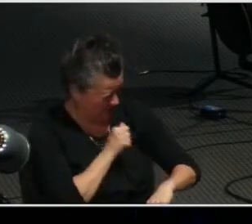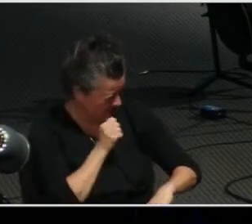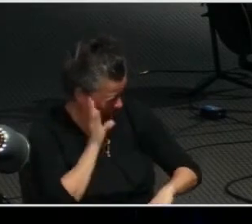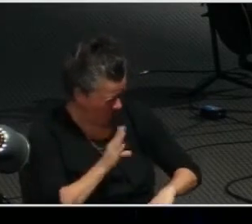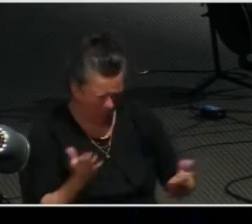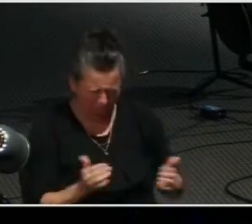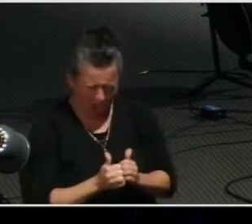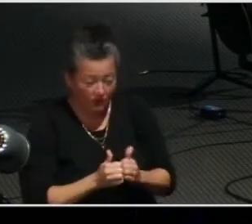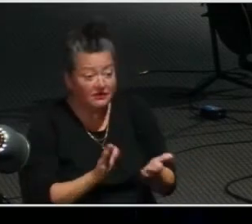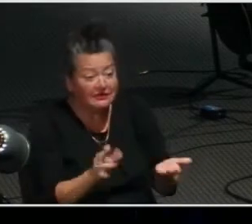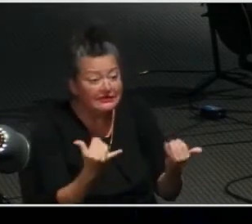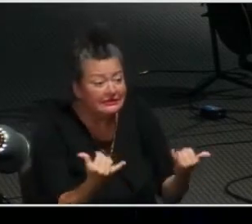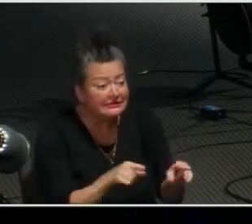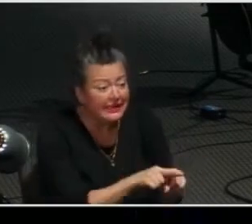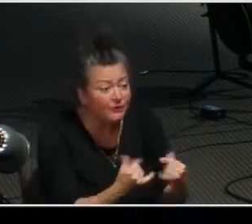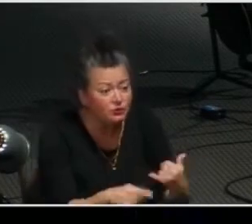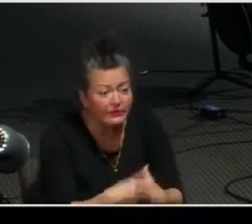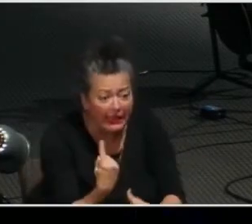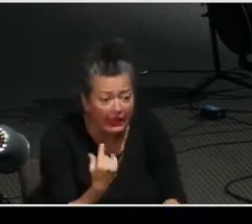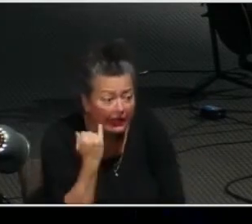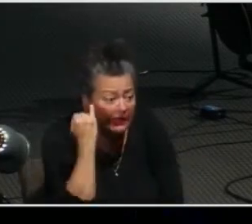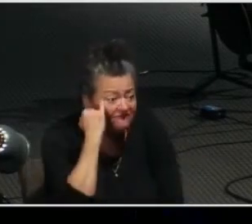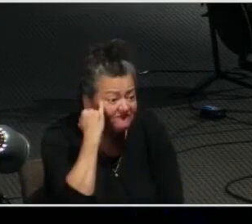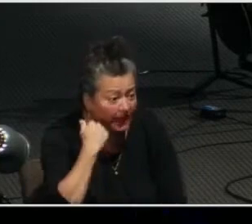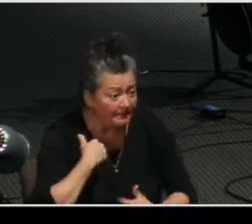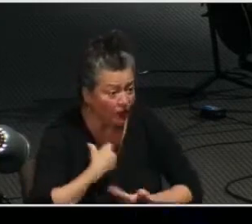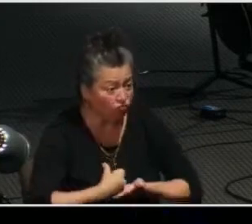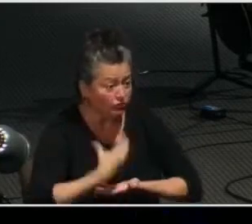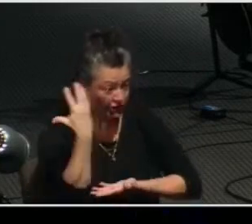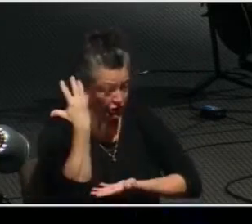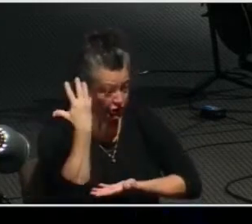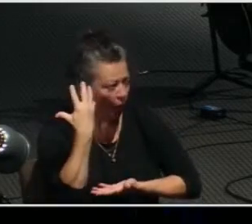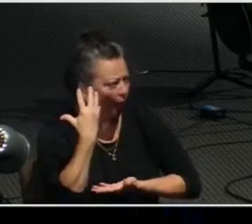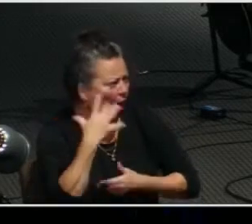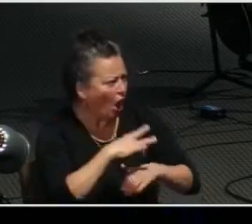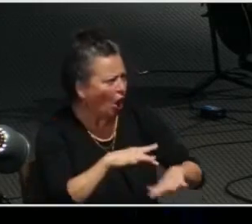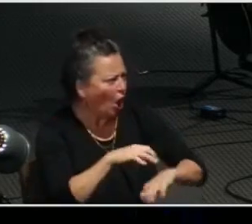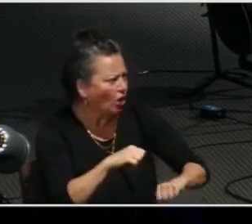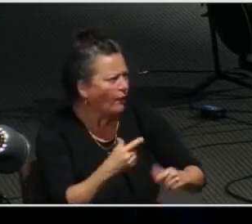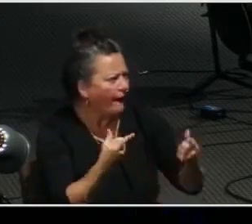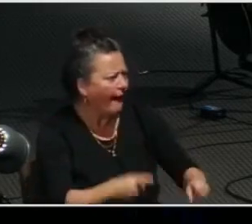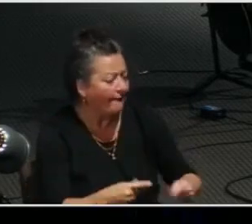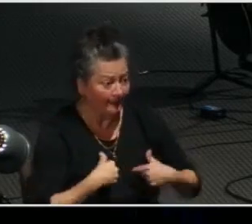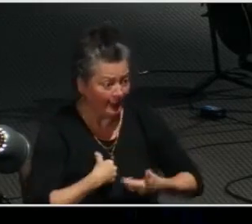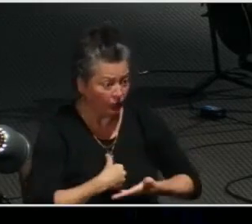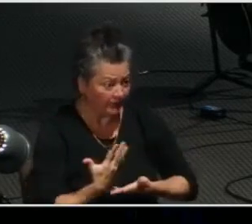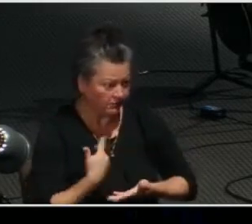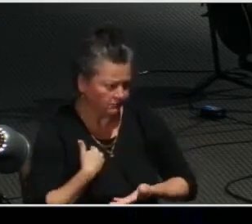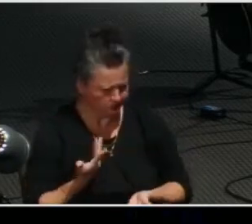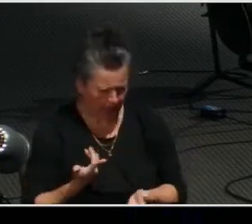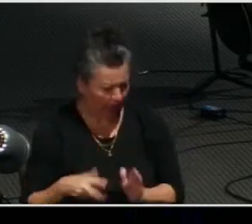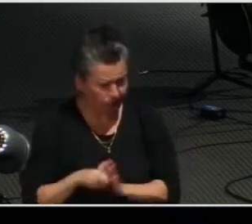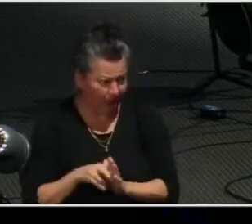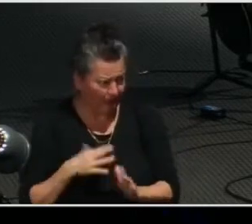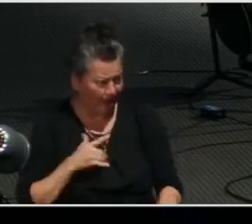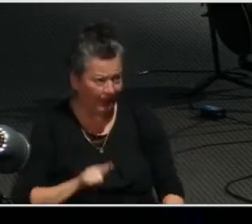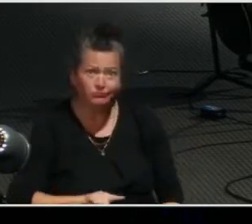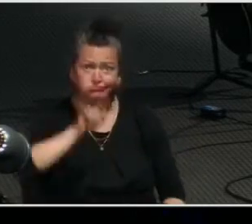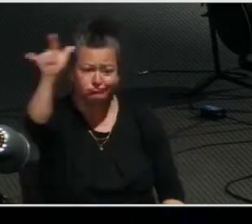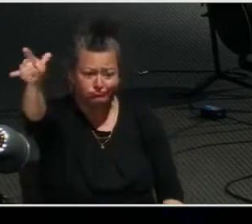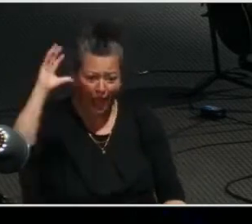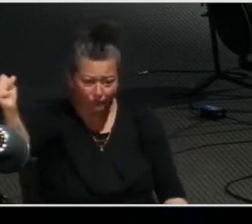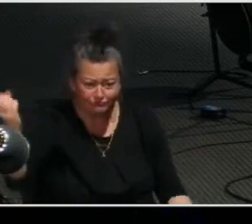private jet to get them out of a disaster zone. They can hire security guards to protect themselves from robbers. They have